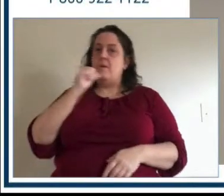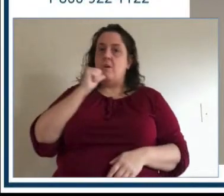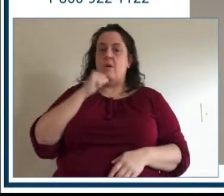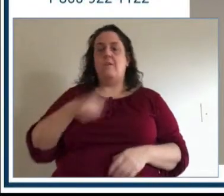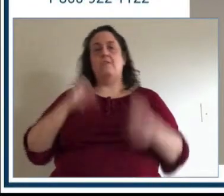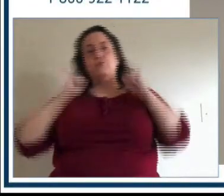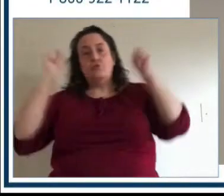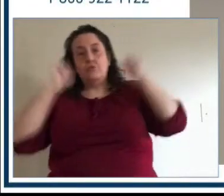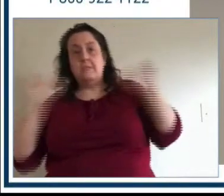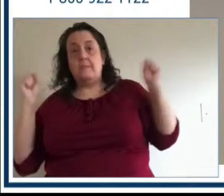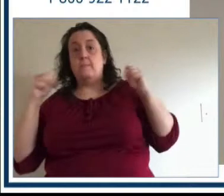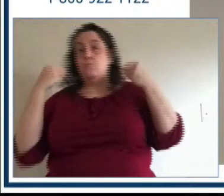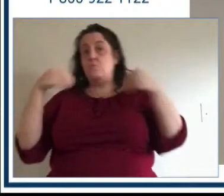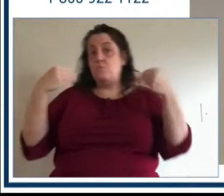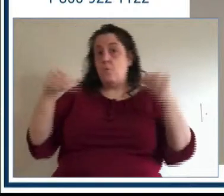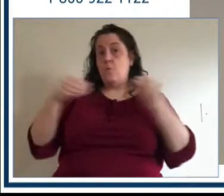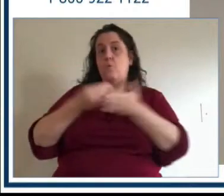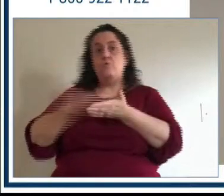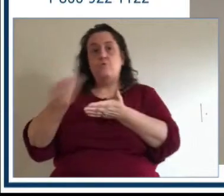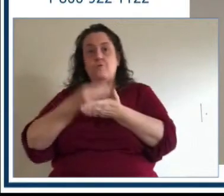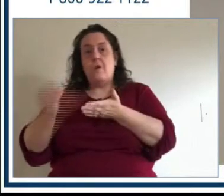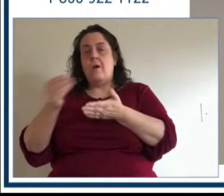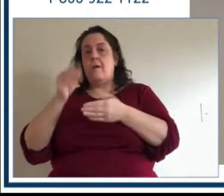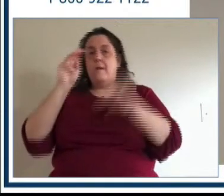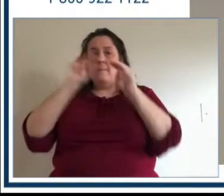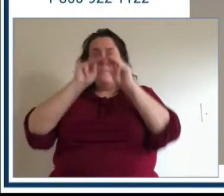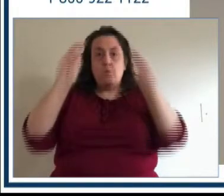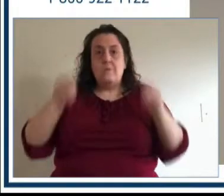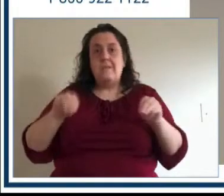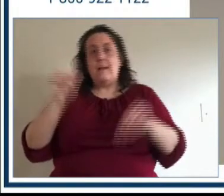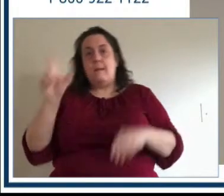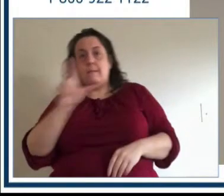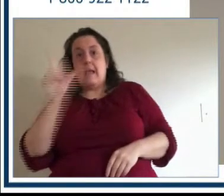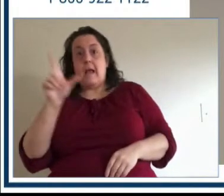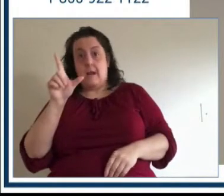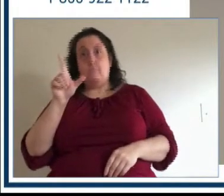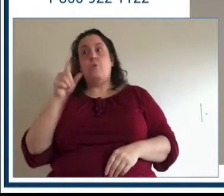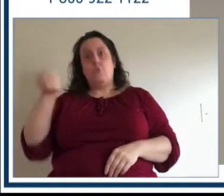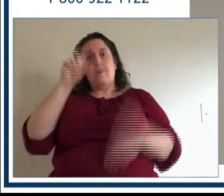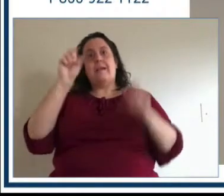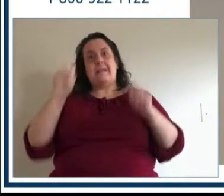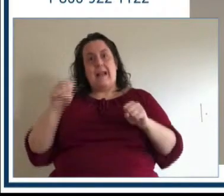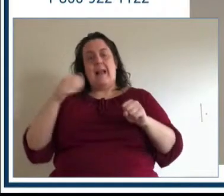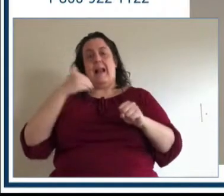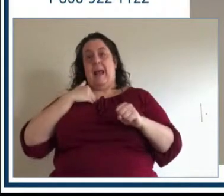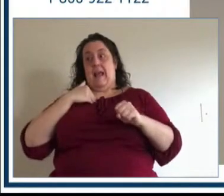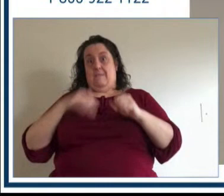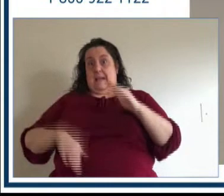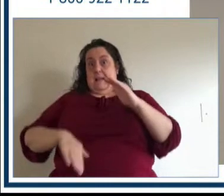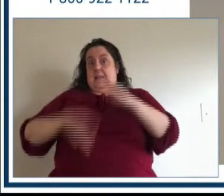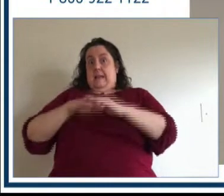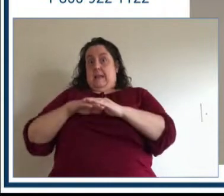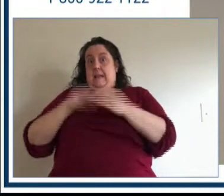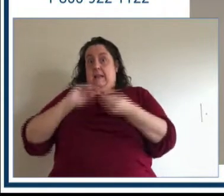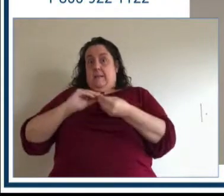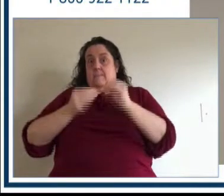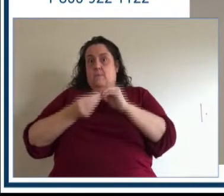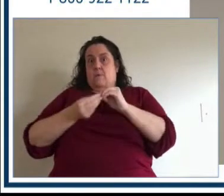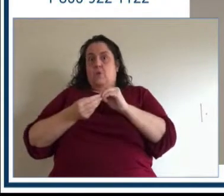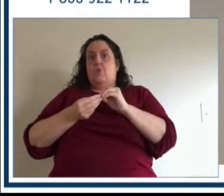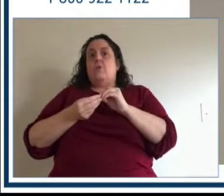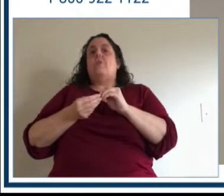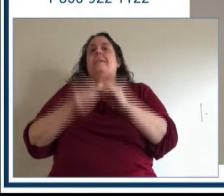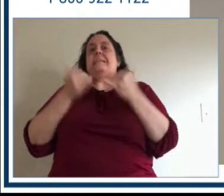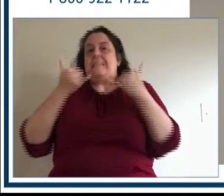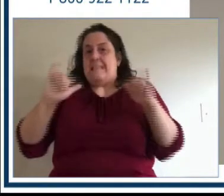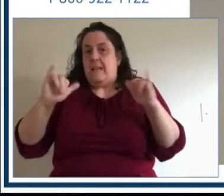malls, museums and libraries can operate at their maximum capacity possible while ensuring that physical